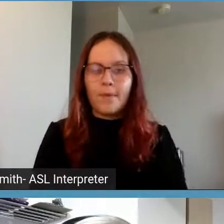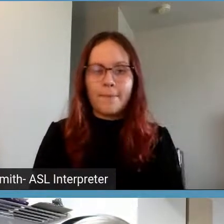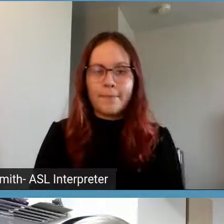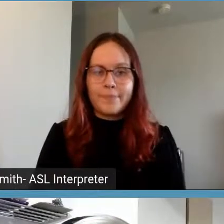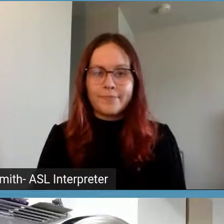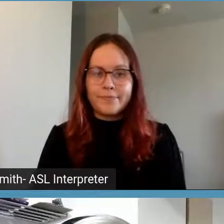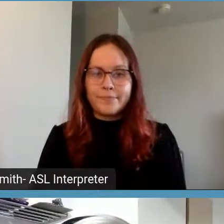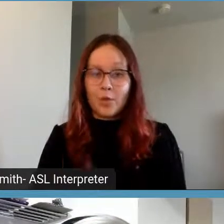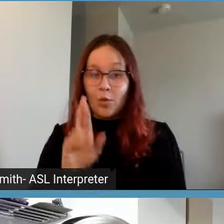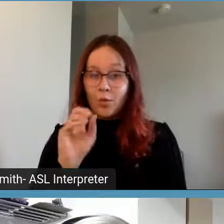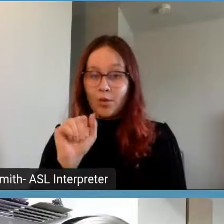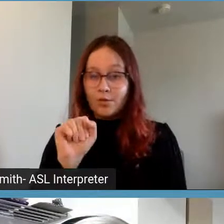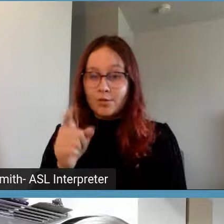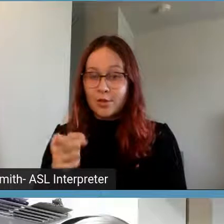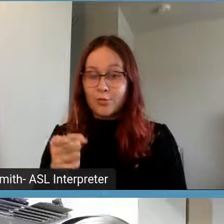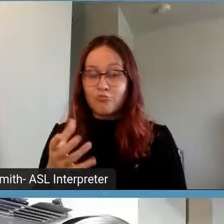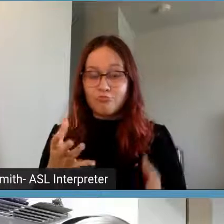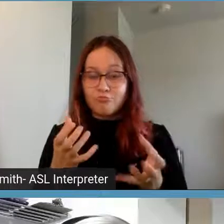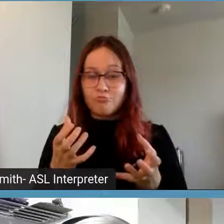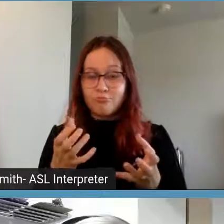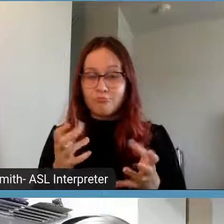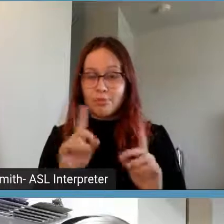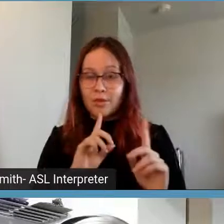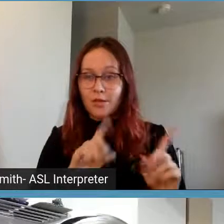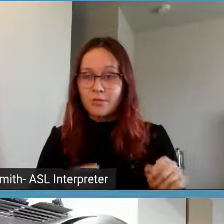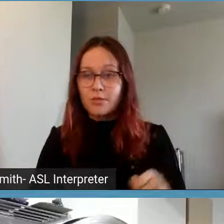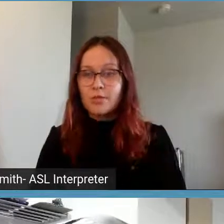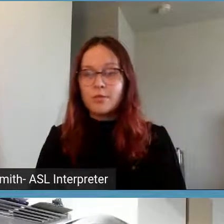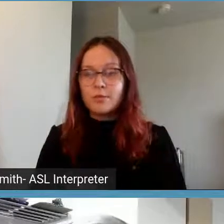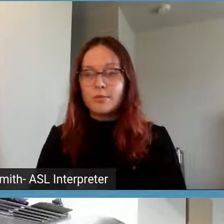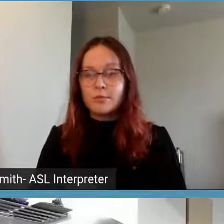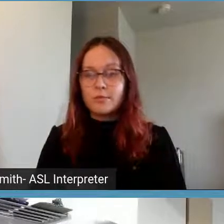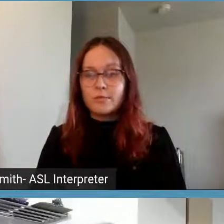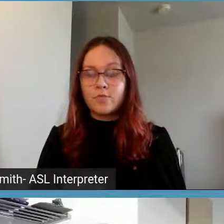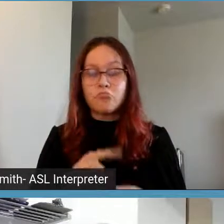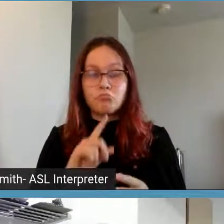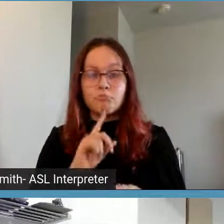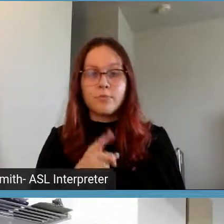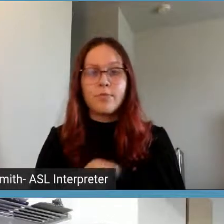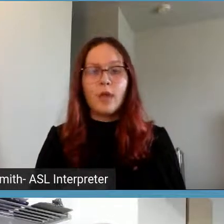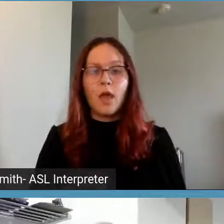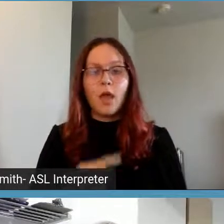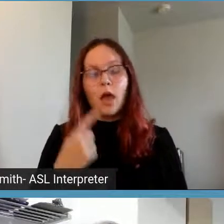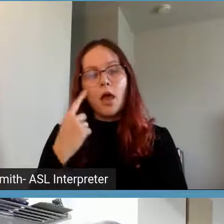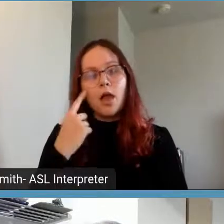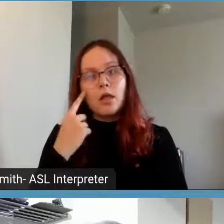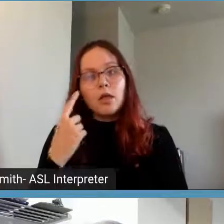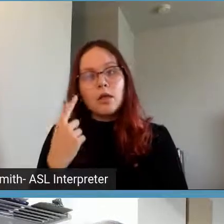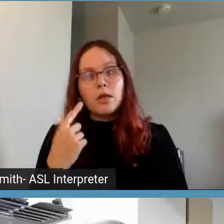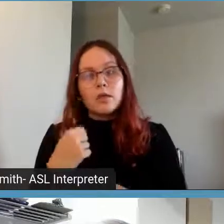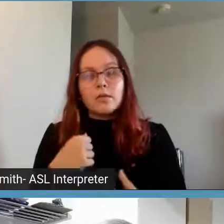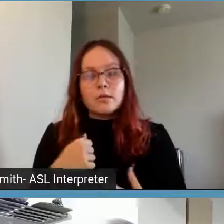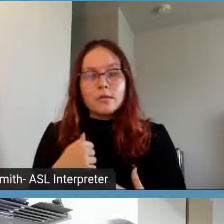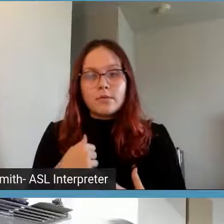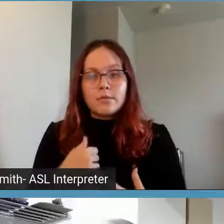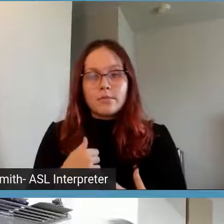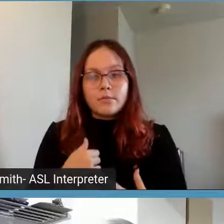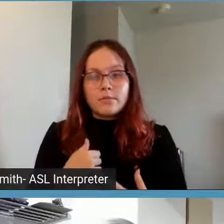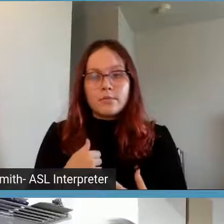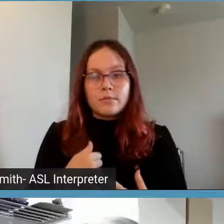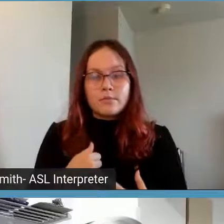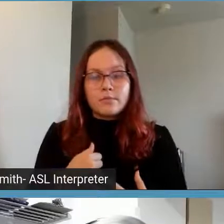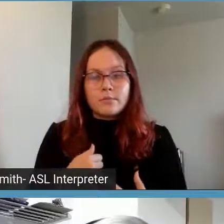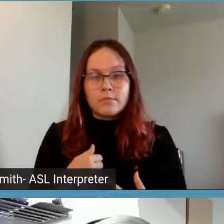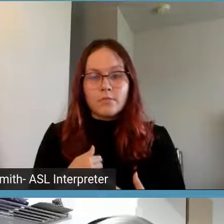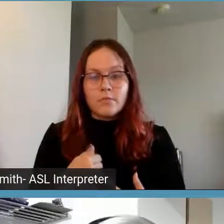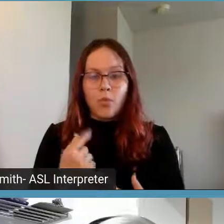Ross, do you want to take that one first? Yeah, sure. I think I guess there's two ways to answer that question. I think the one is